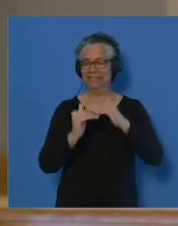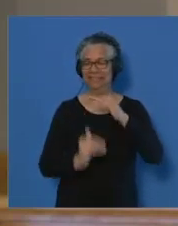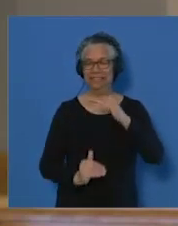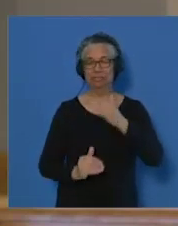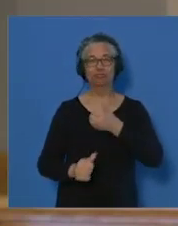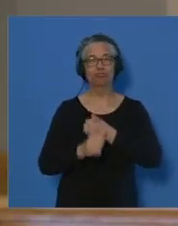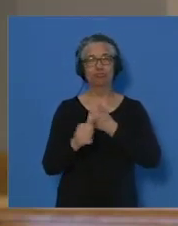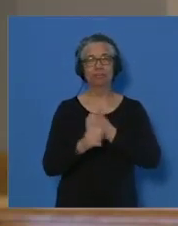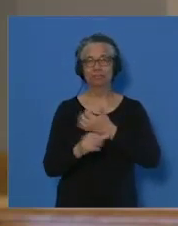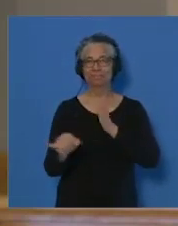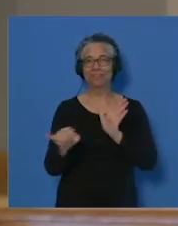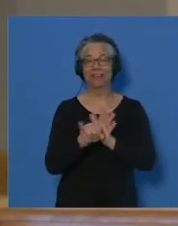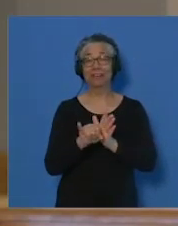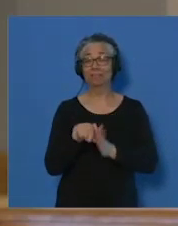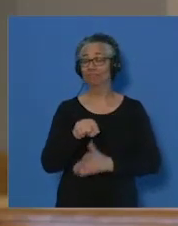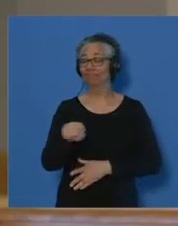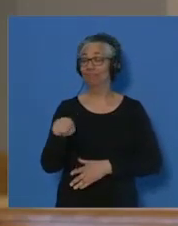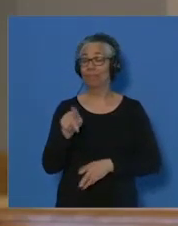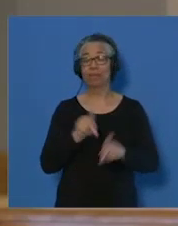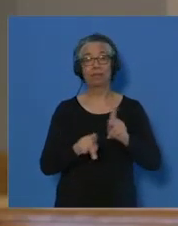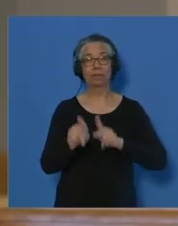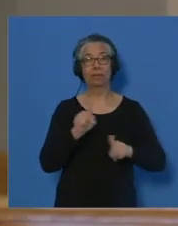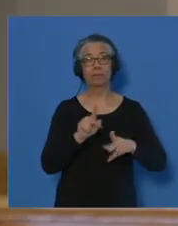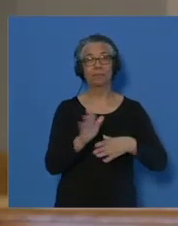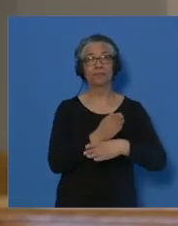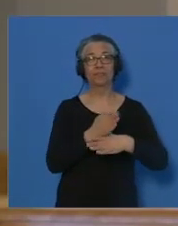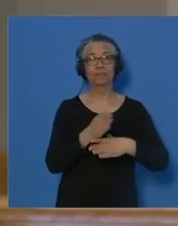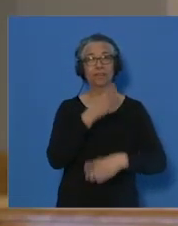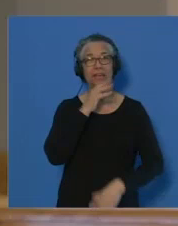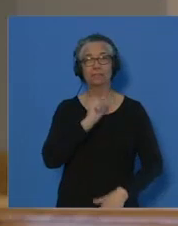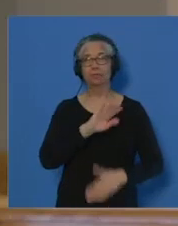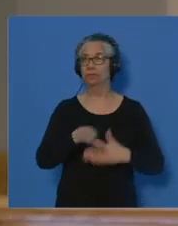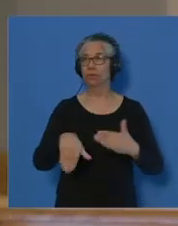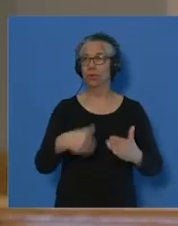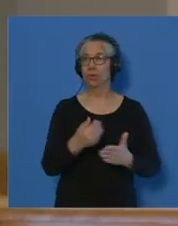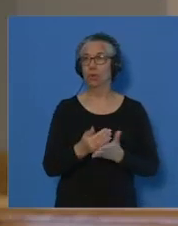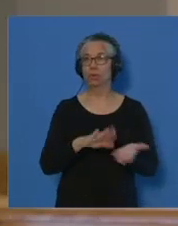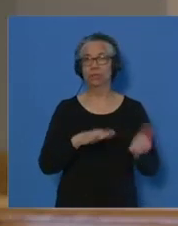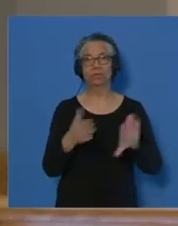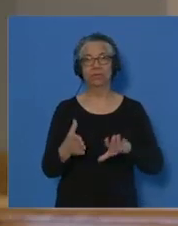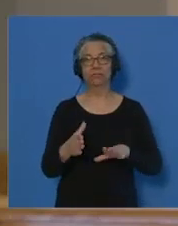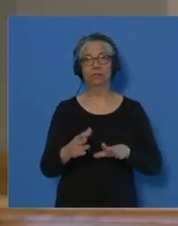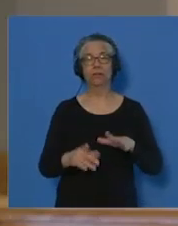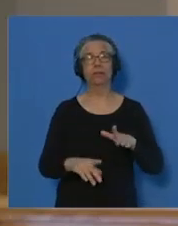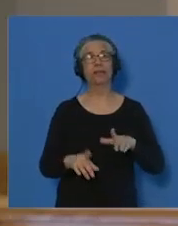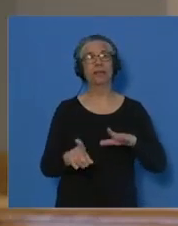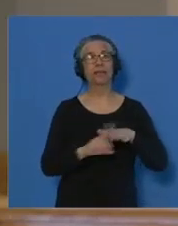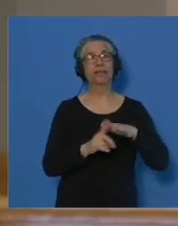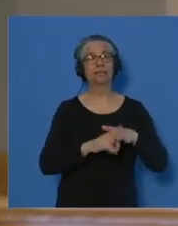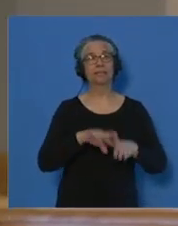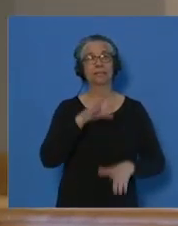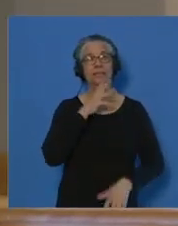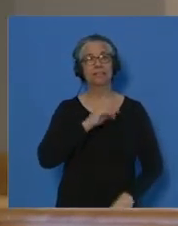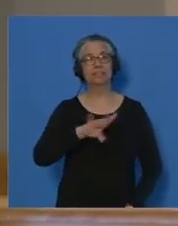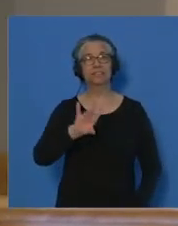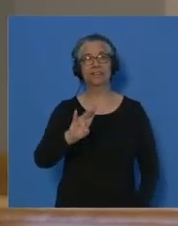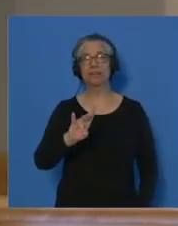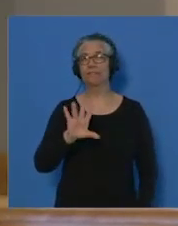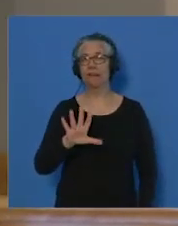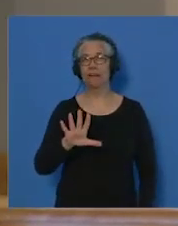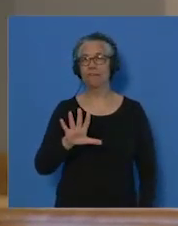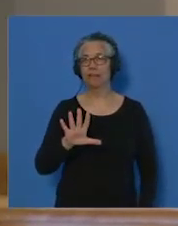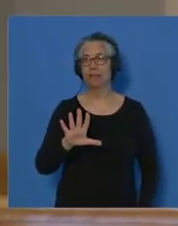identifying those particular individuals. The average age of all deceased cases is 75, and the age range is